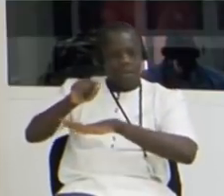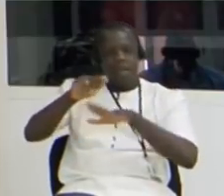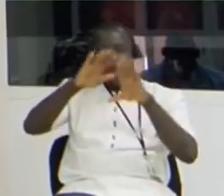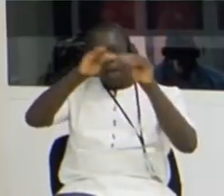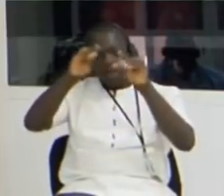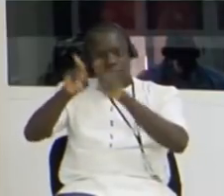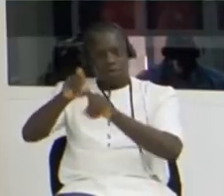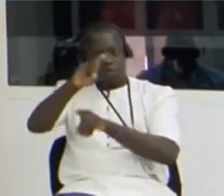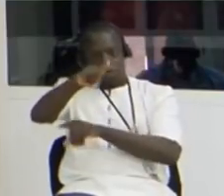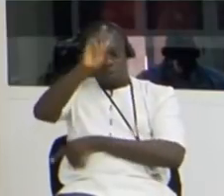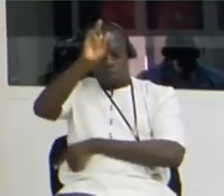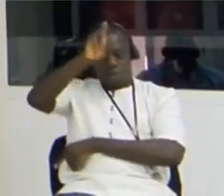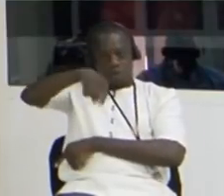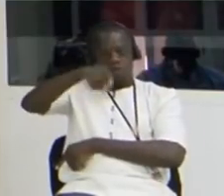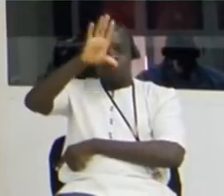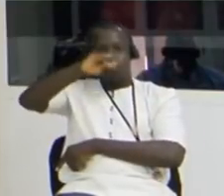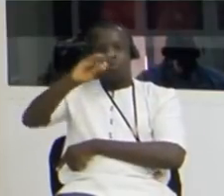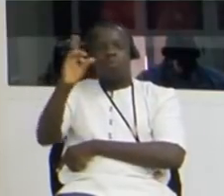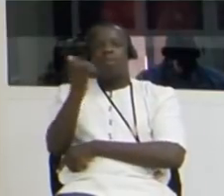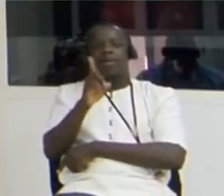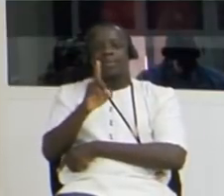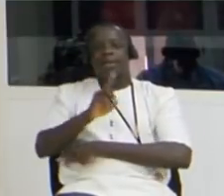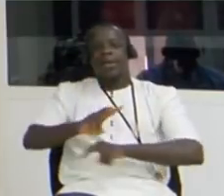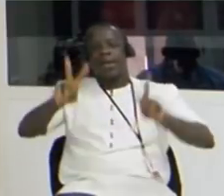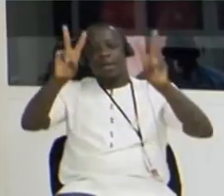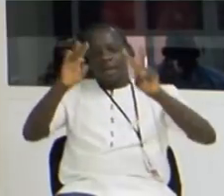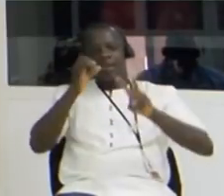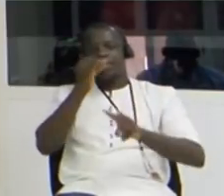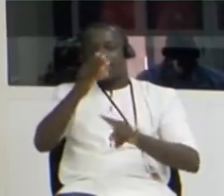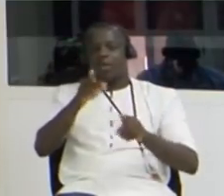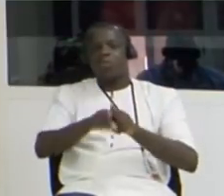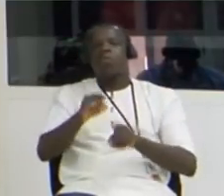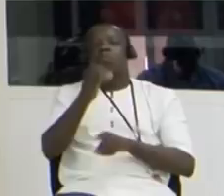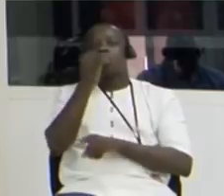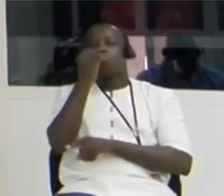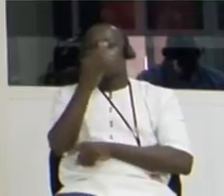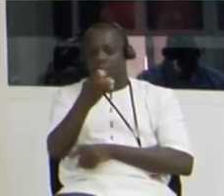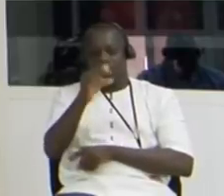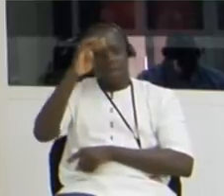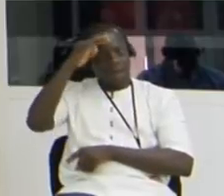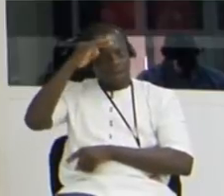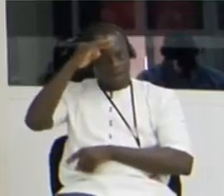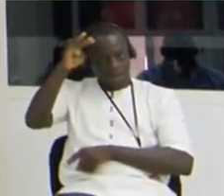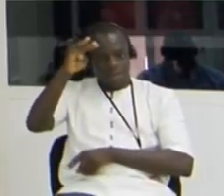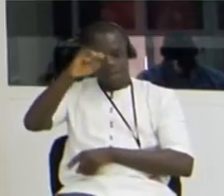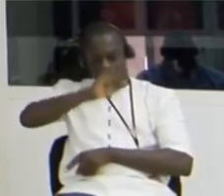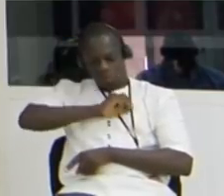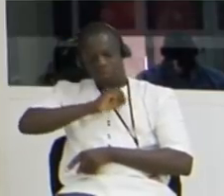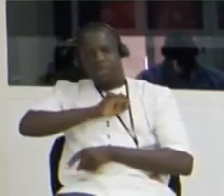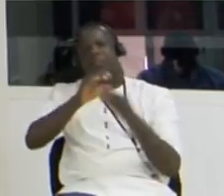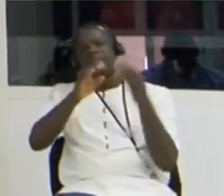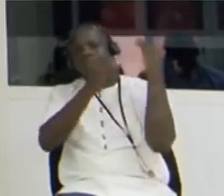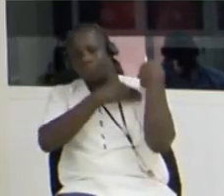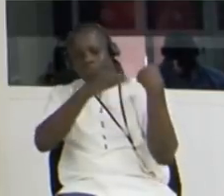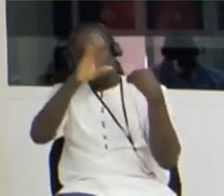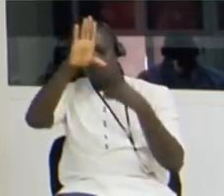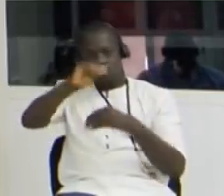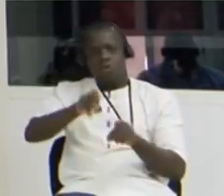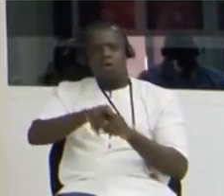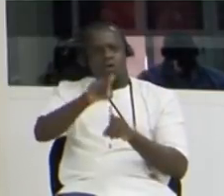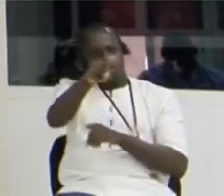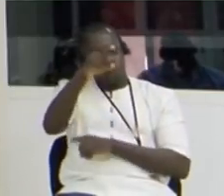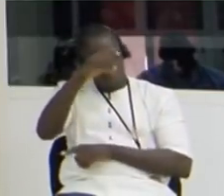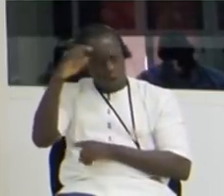what he said? The ministry has to do what he said, or the ministry is concerned. Yes, you were working on behalf of the ministry at that